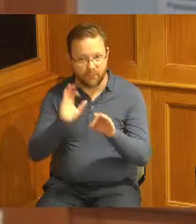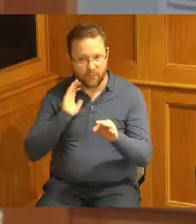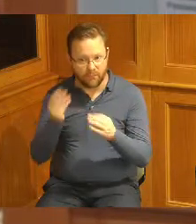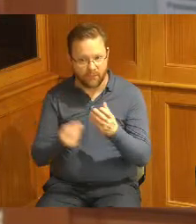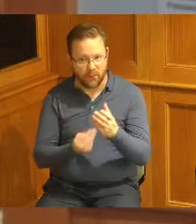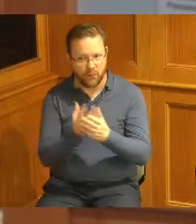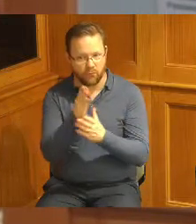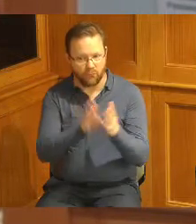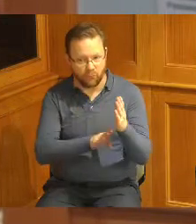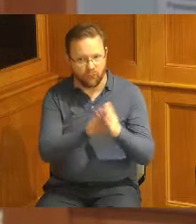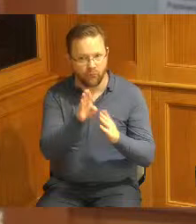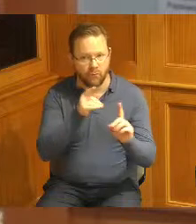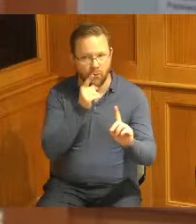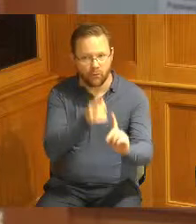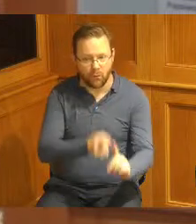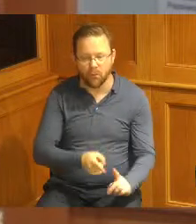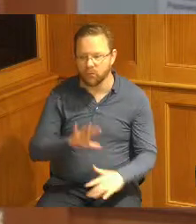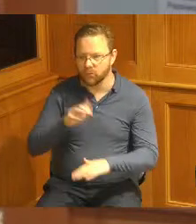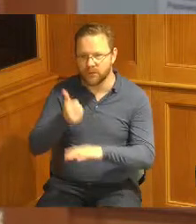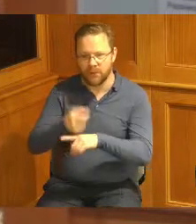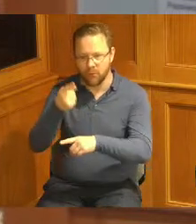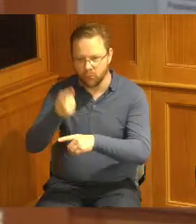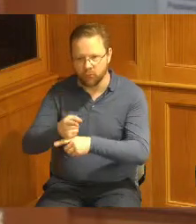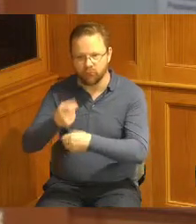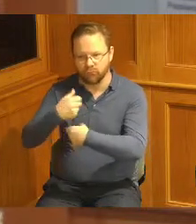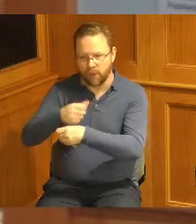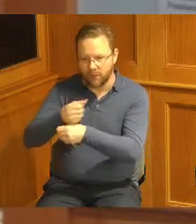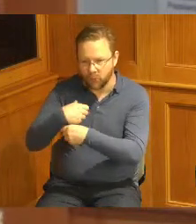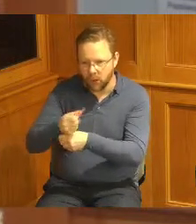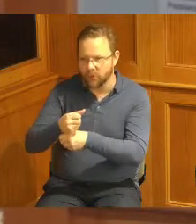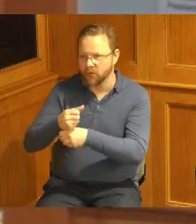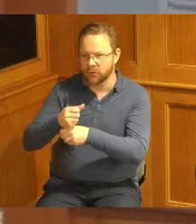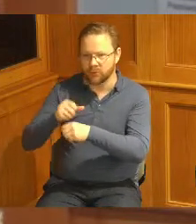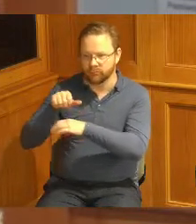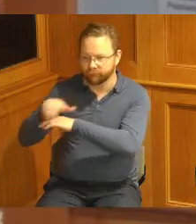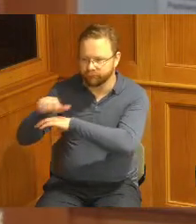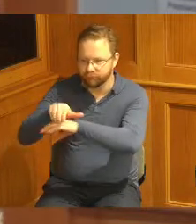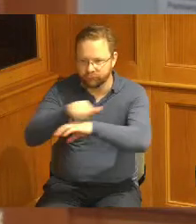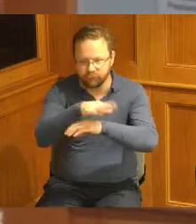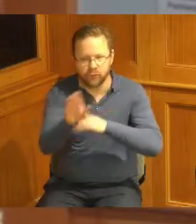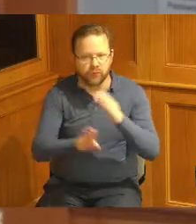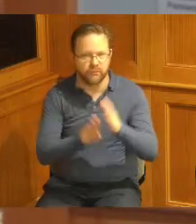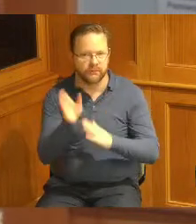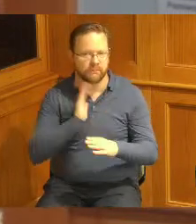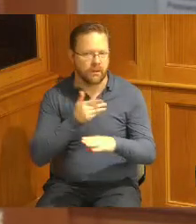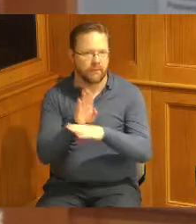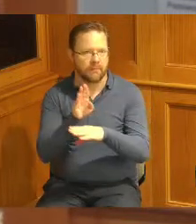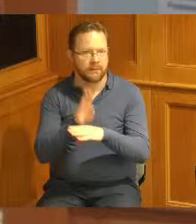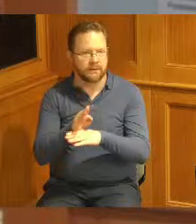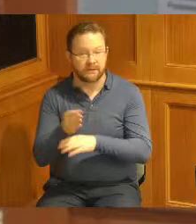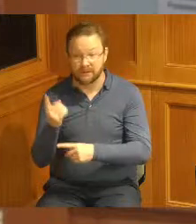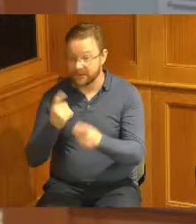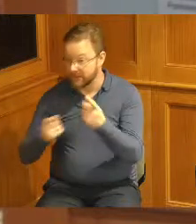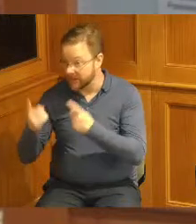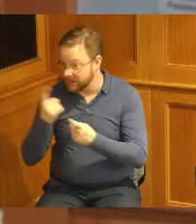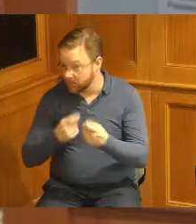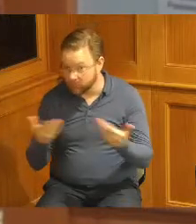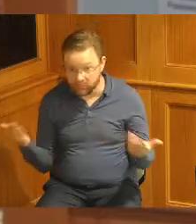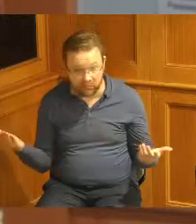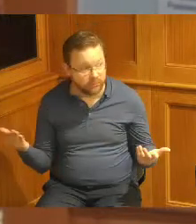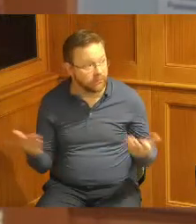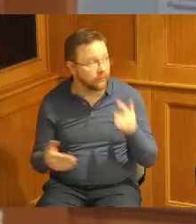will enable us to create the right volume to be able to serve our customers and to grow our business. Are there any questions I can specifically